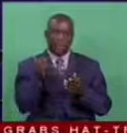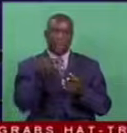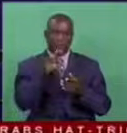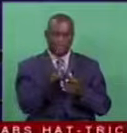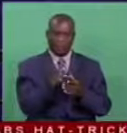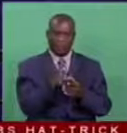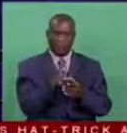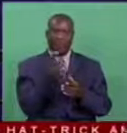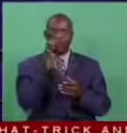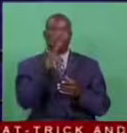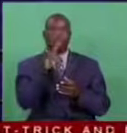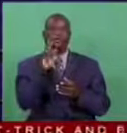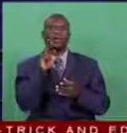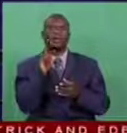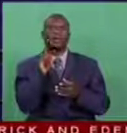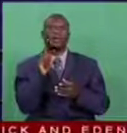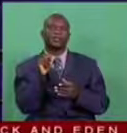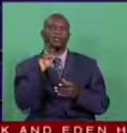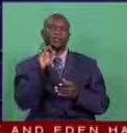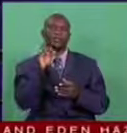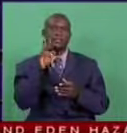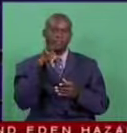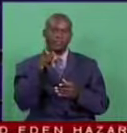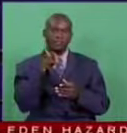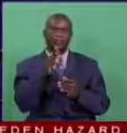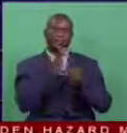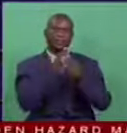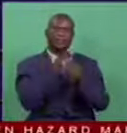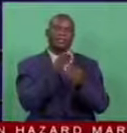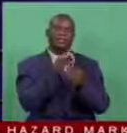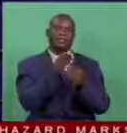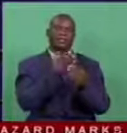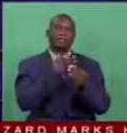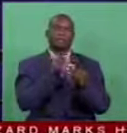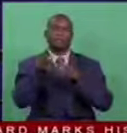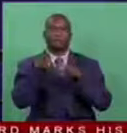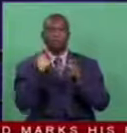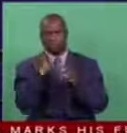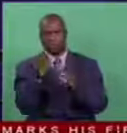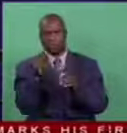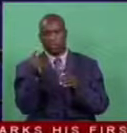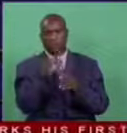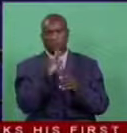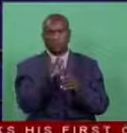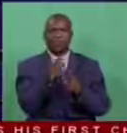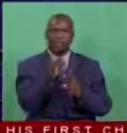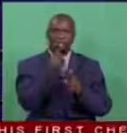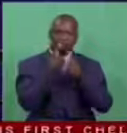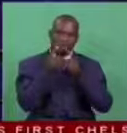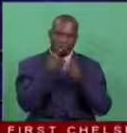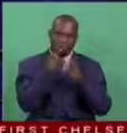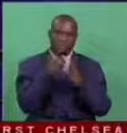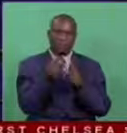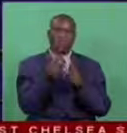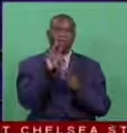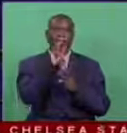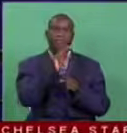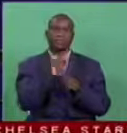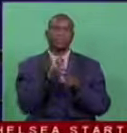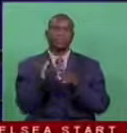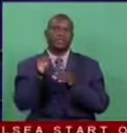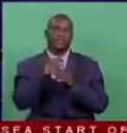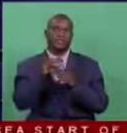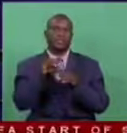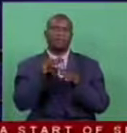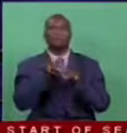the UNDP Head of Governance and Gender Mainstreaming, joining us in the studio and talking to us about the International Day of Peace, which